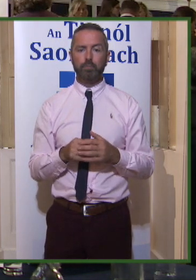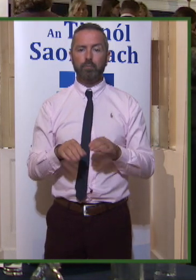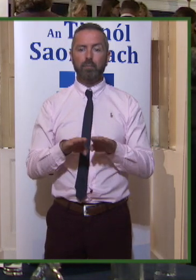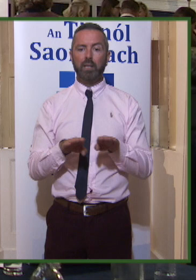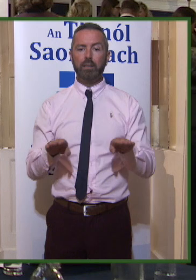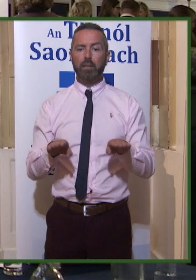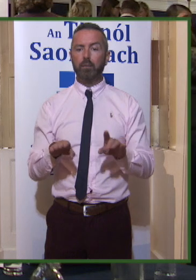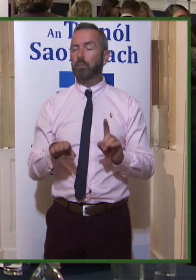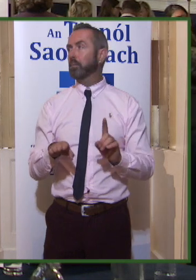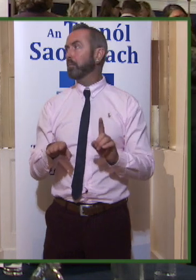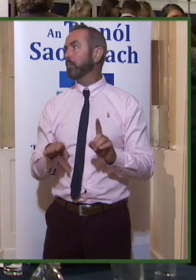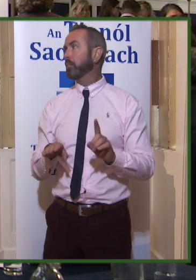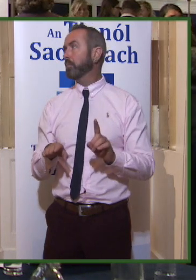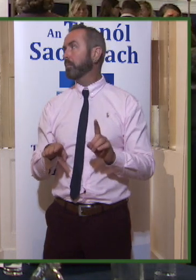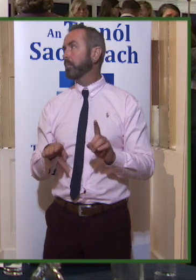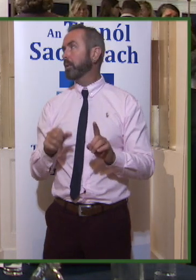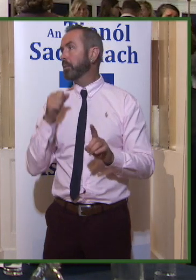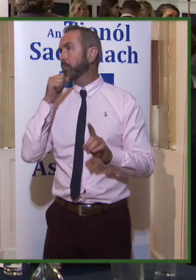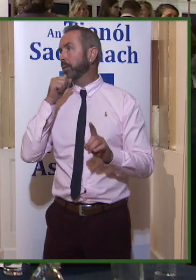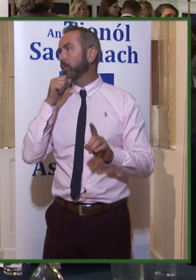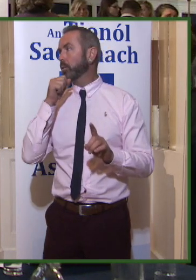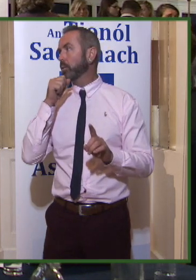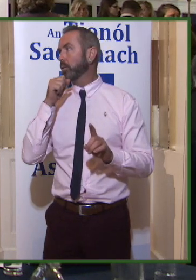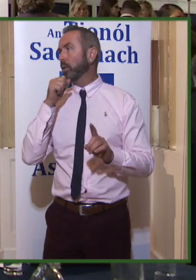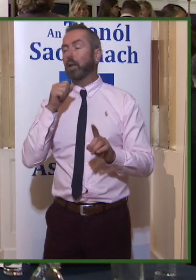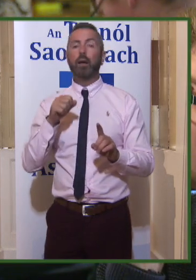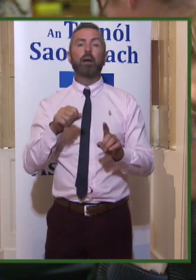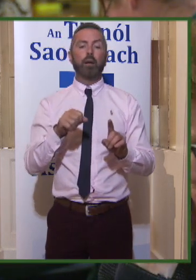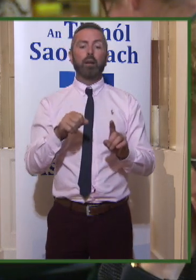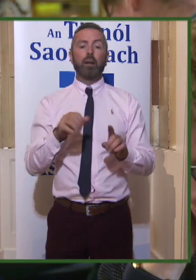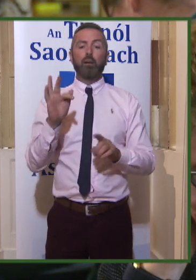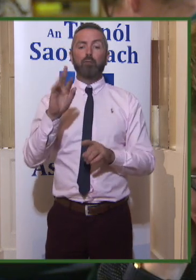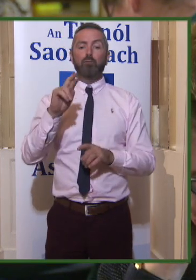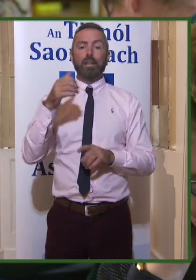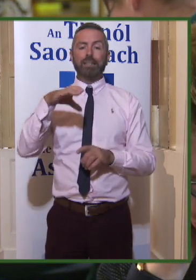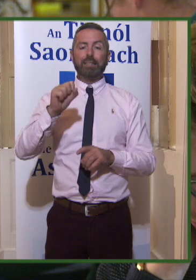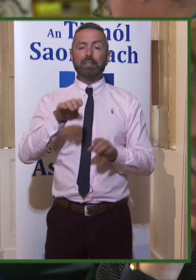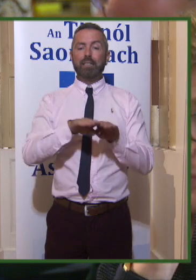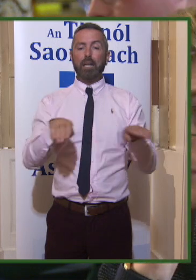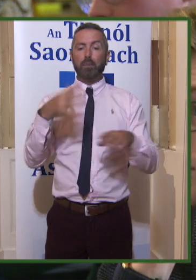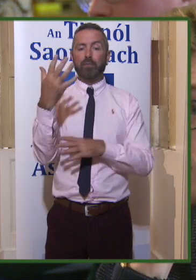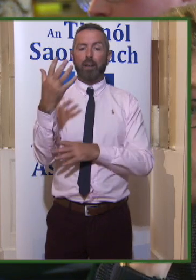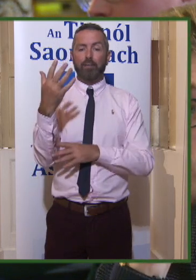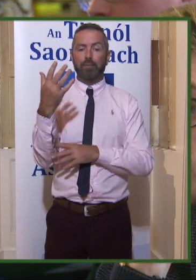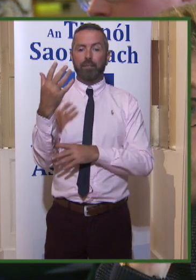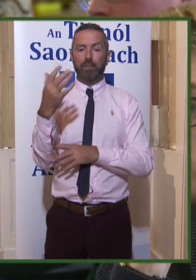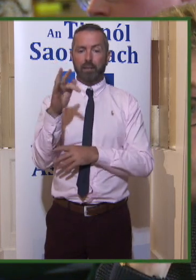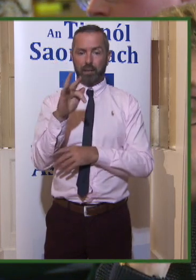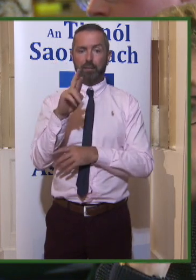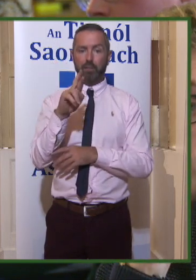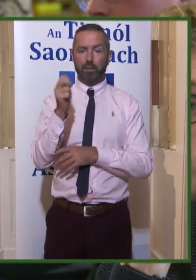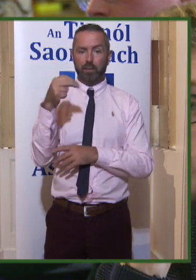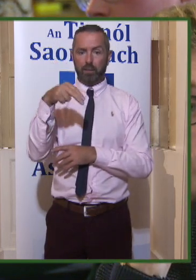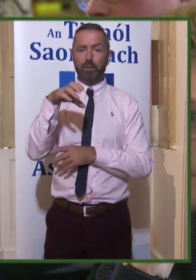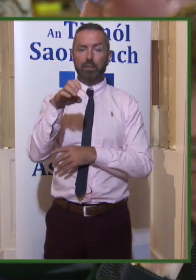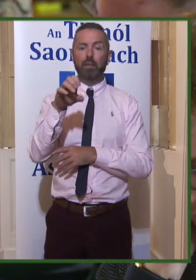Table 5 wondered if we So should... just Mike, get close to that. Thank you very much. Francis from table 5. Just your name, please.